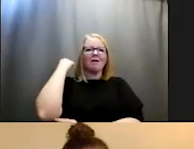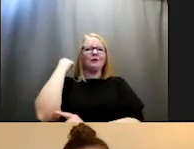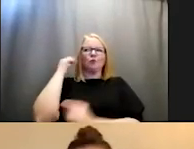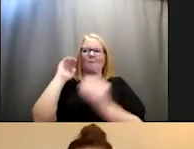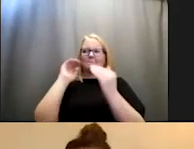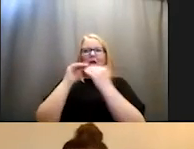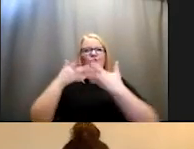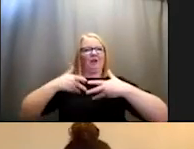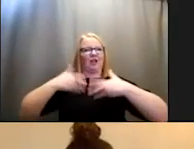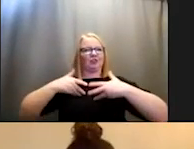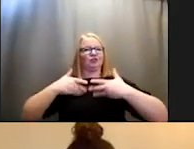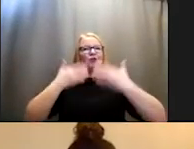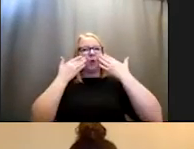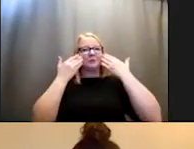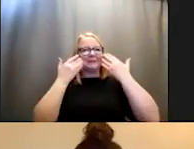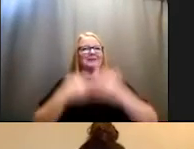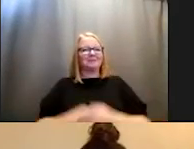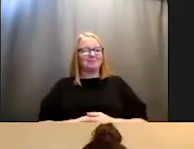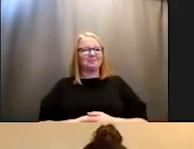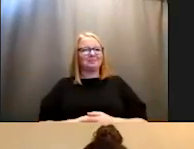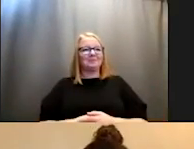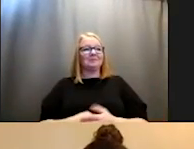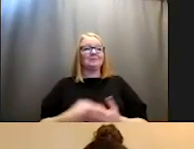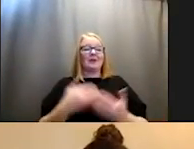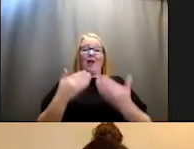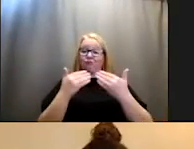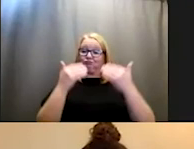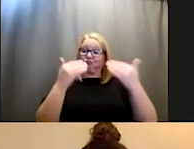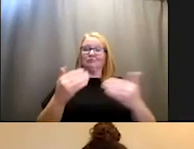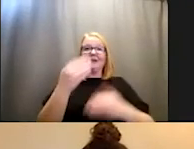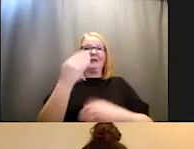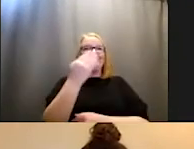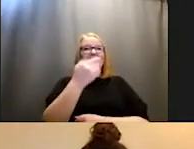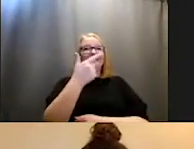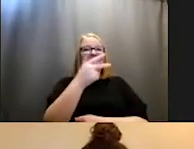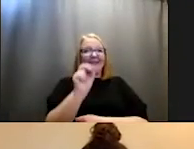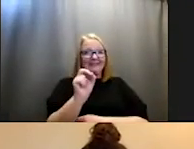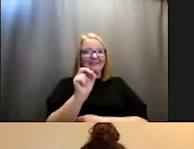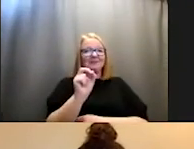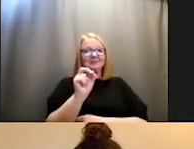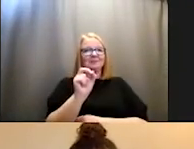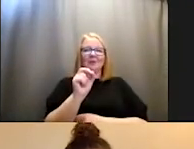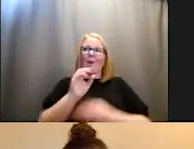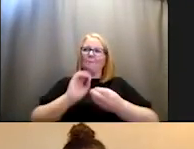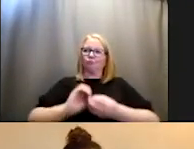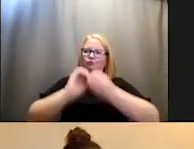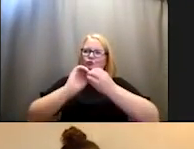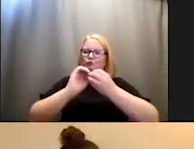cosmetics. And as we move forward to the 1980s, she produced a whole range